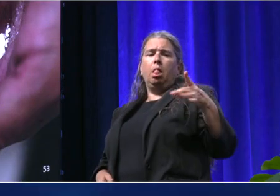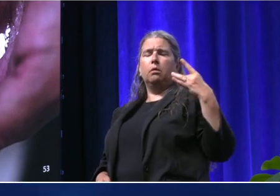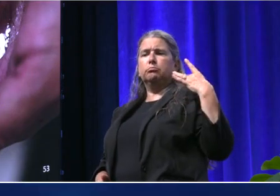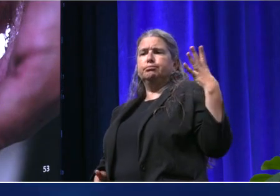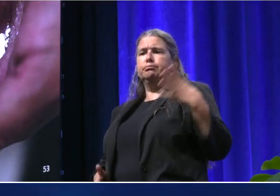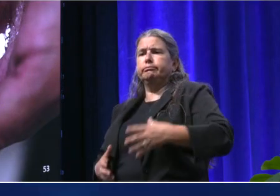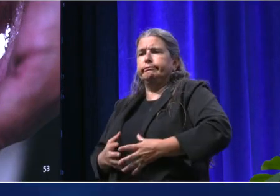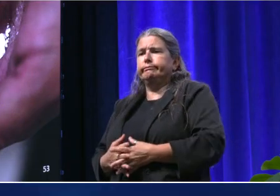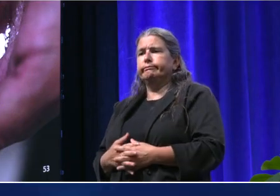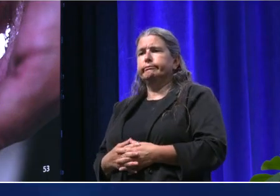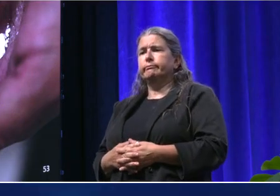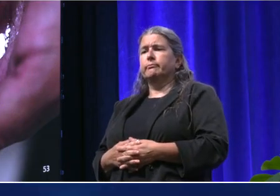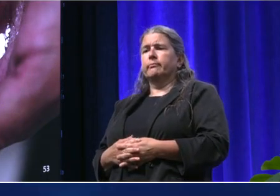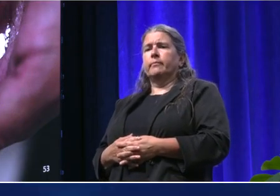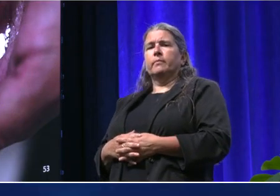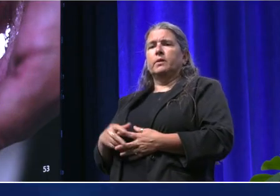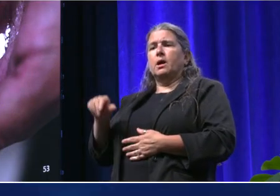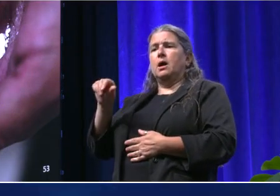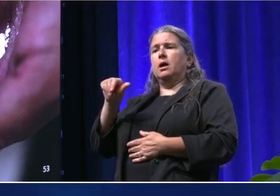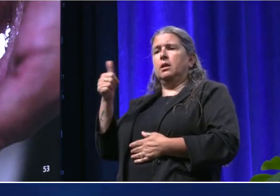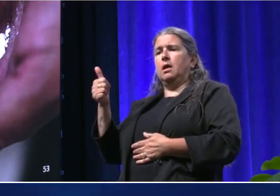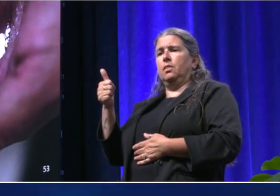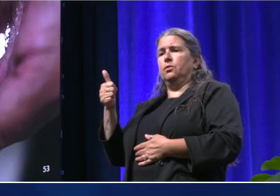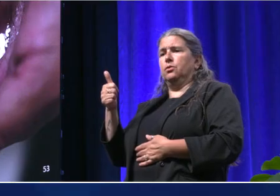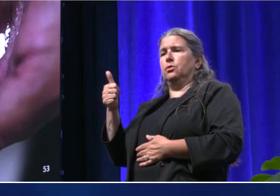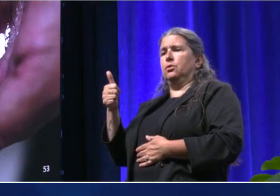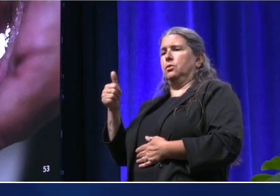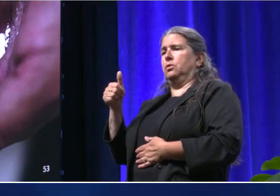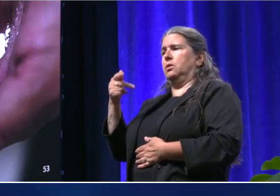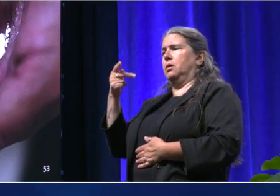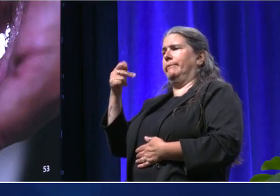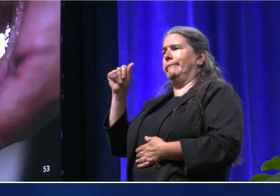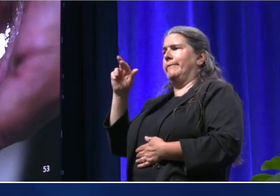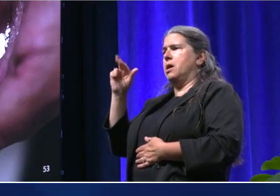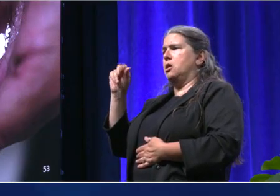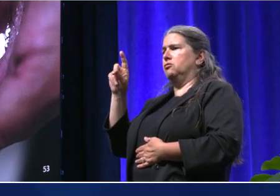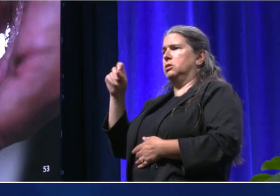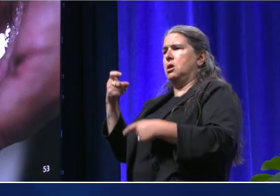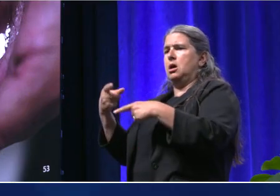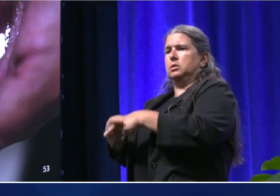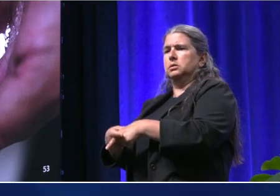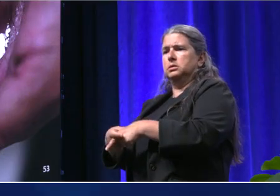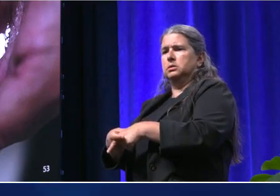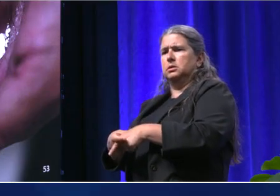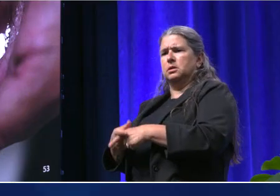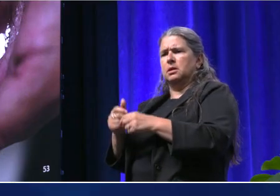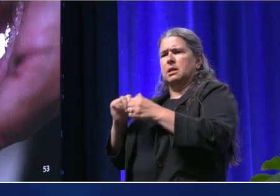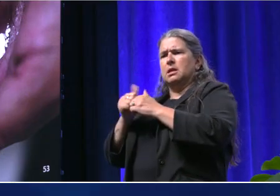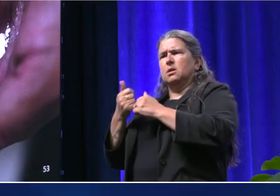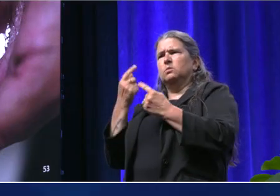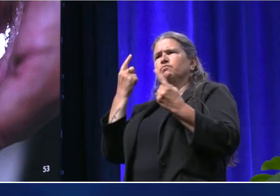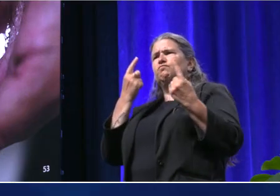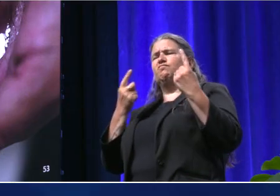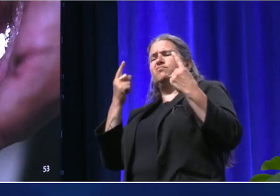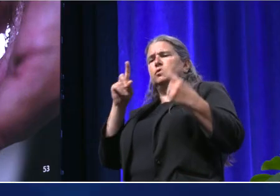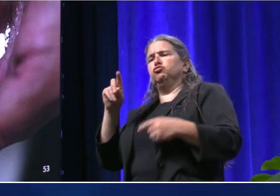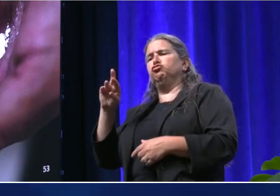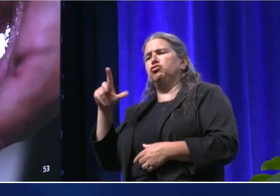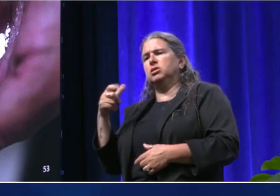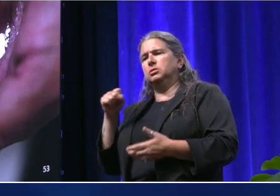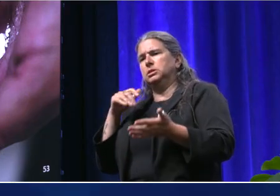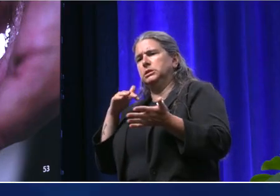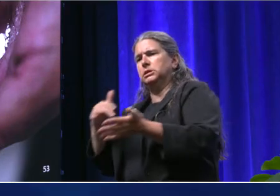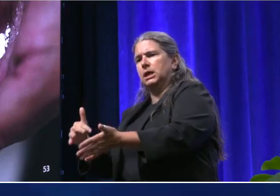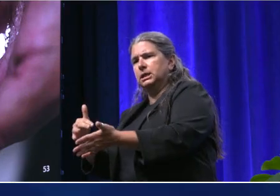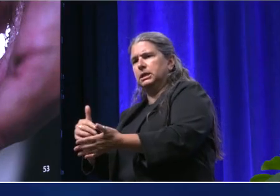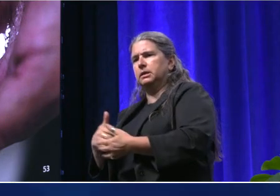Another paradox that has challenged the way I think about drugs in America was this study, and it's called the drug bust paradox, and